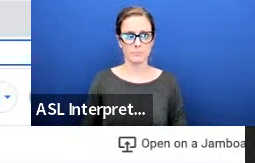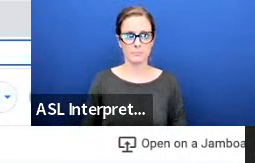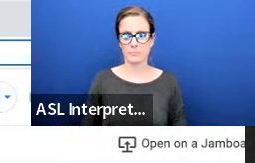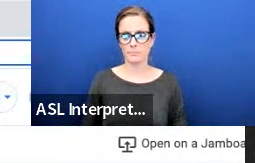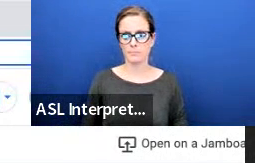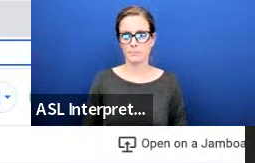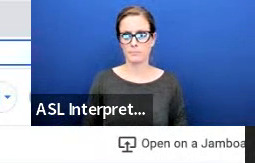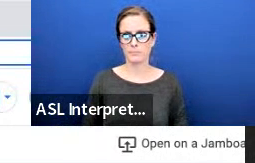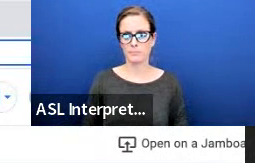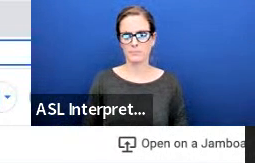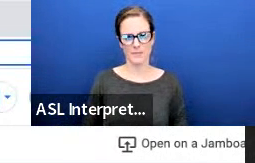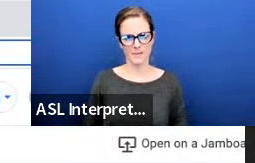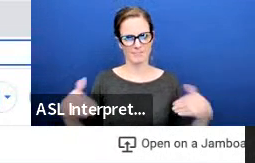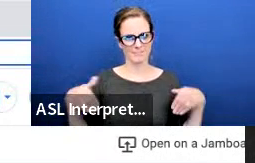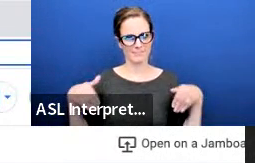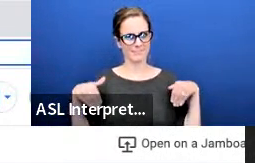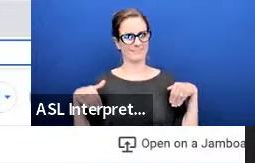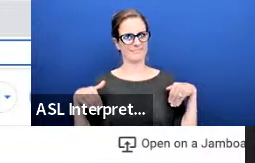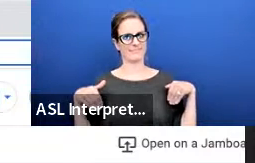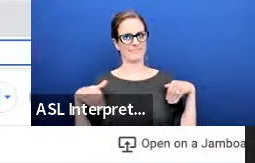It's a very quiet group.